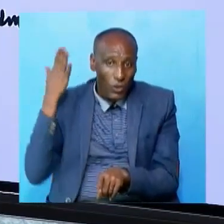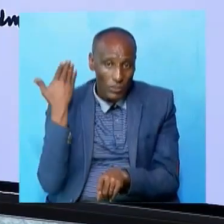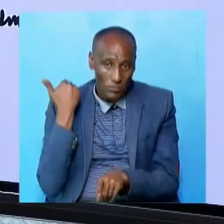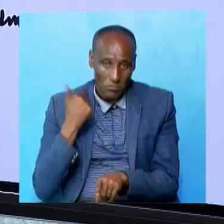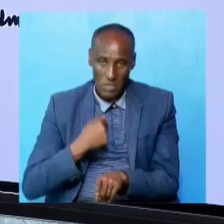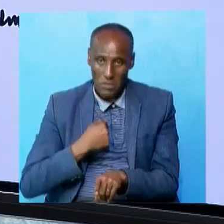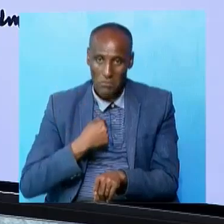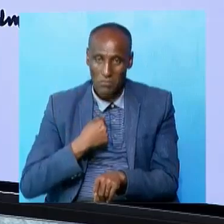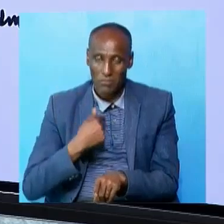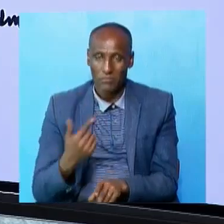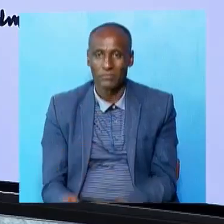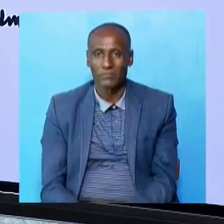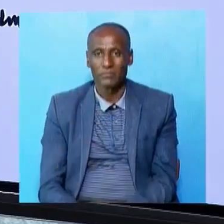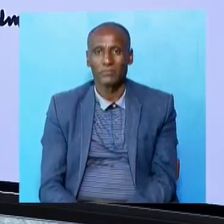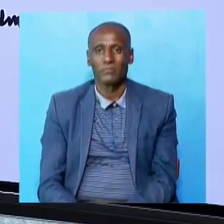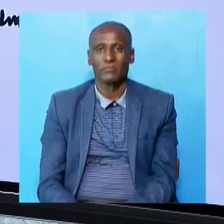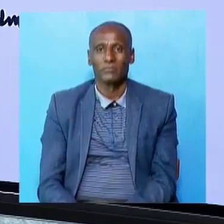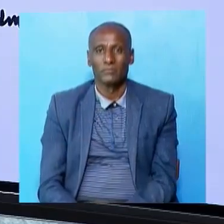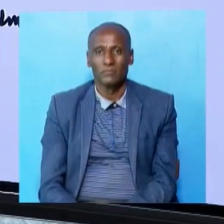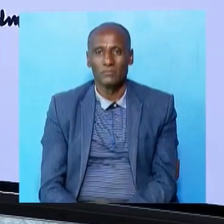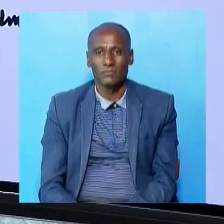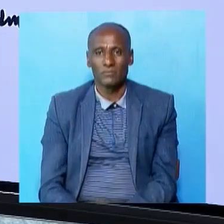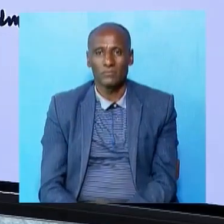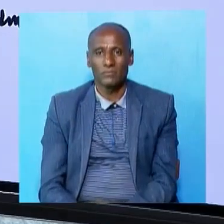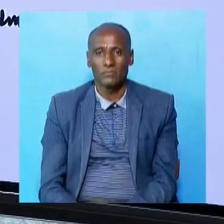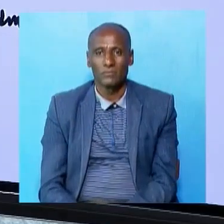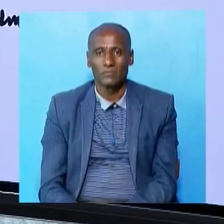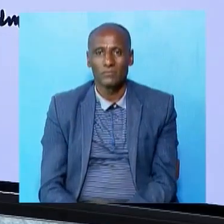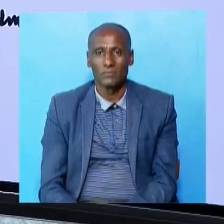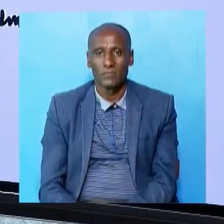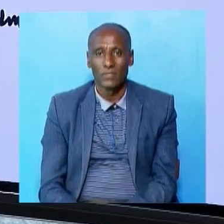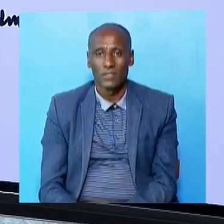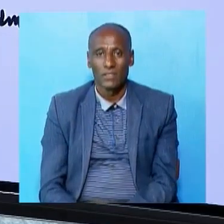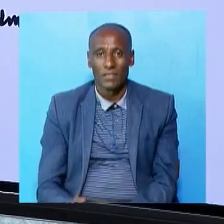was teaching English